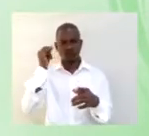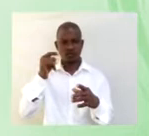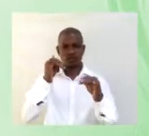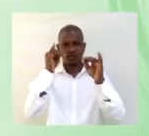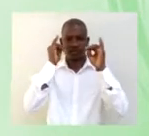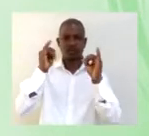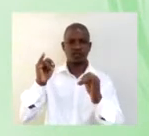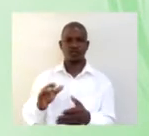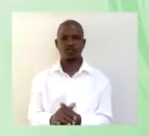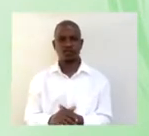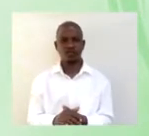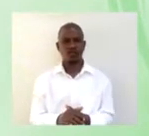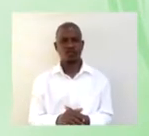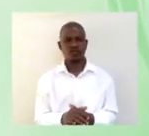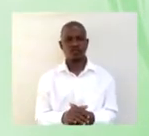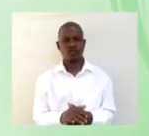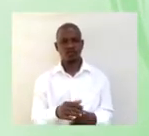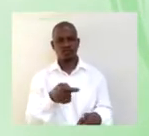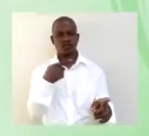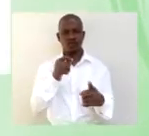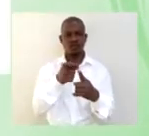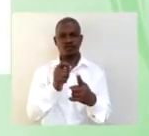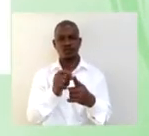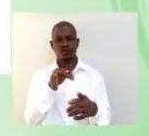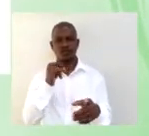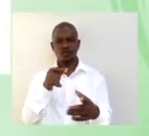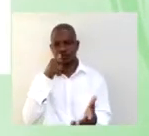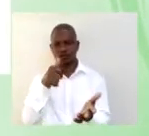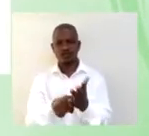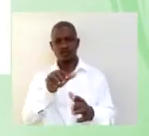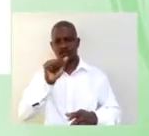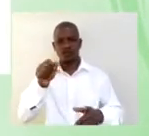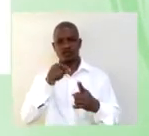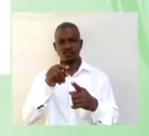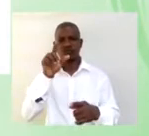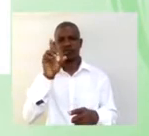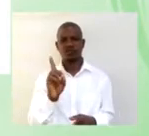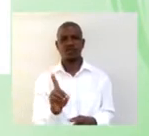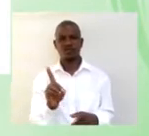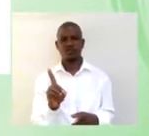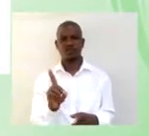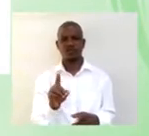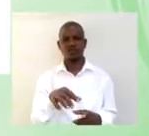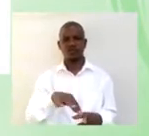attentively to the instruction. From the words lettered A to D,